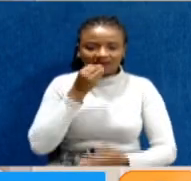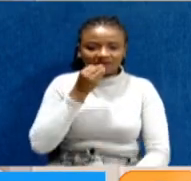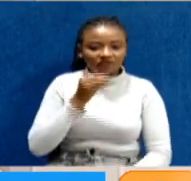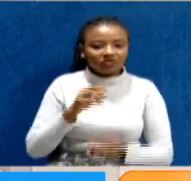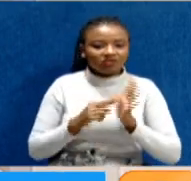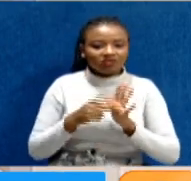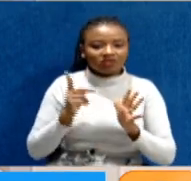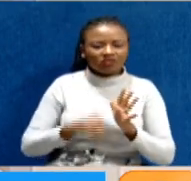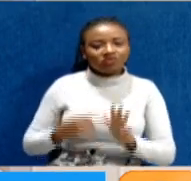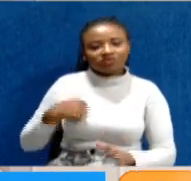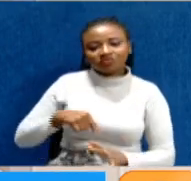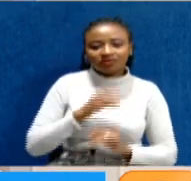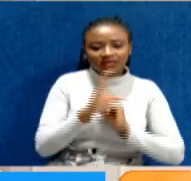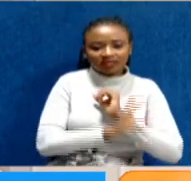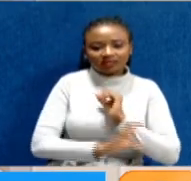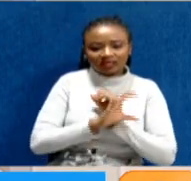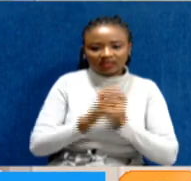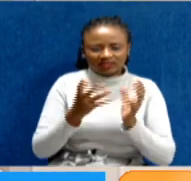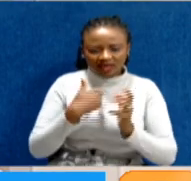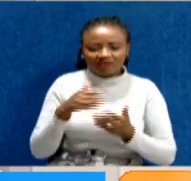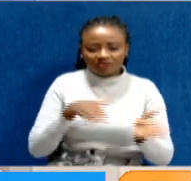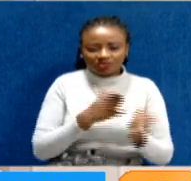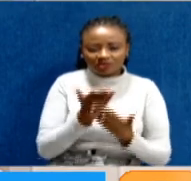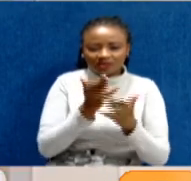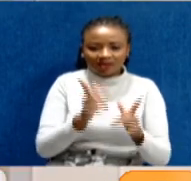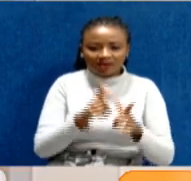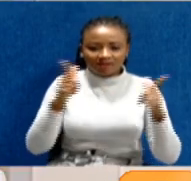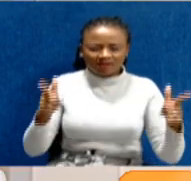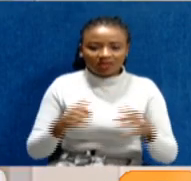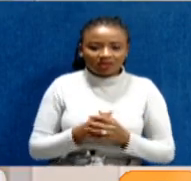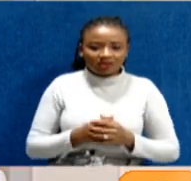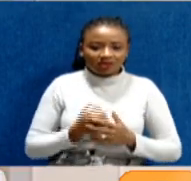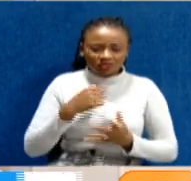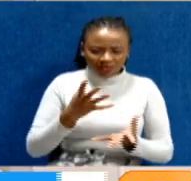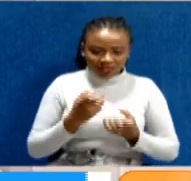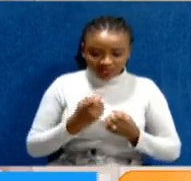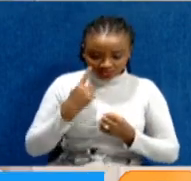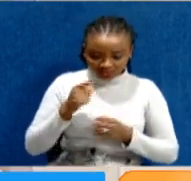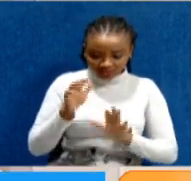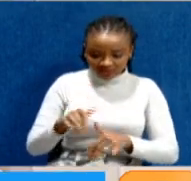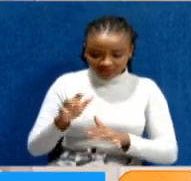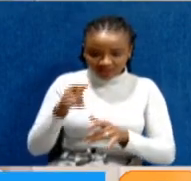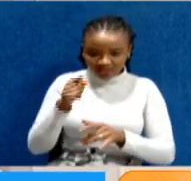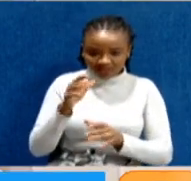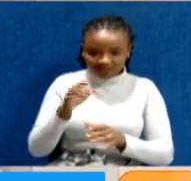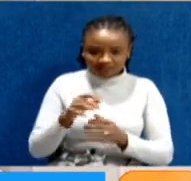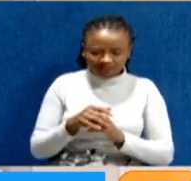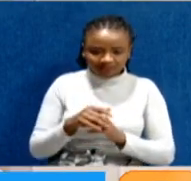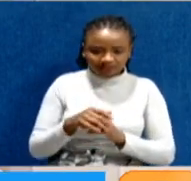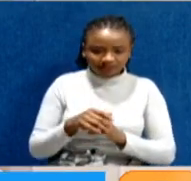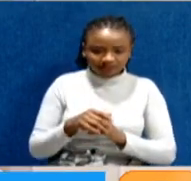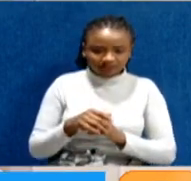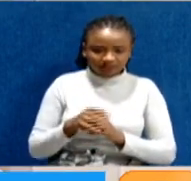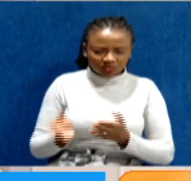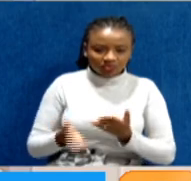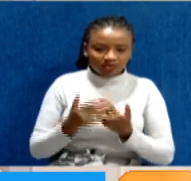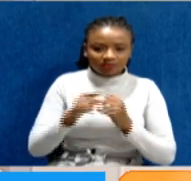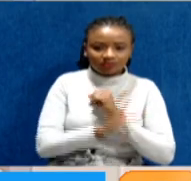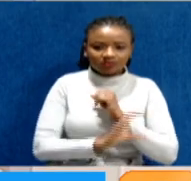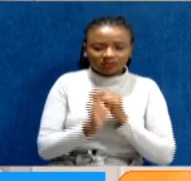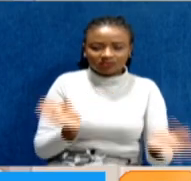that as a country, there is a big opportunity that we take organic agriculture as a product of trade as a